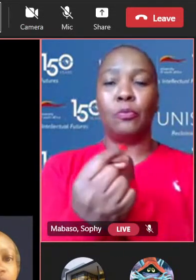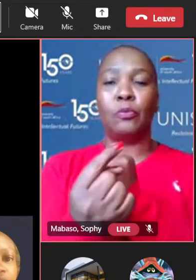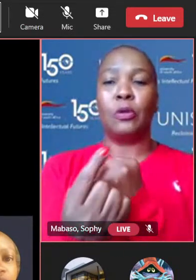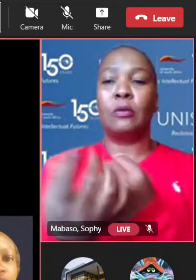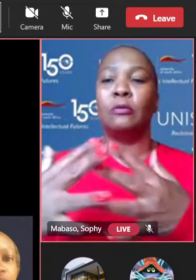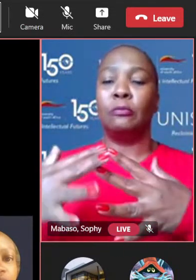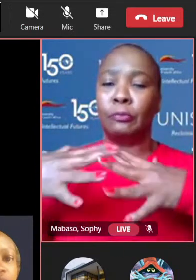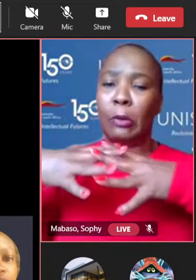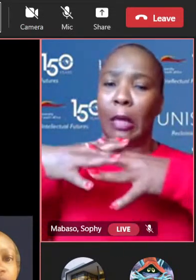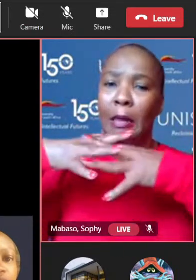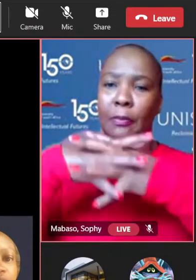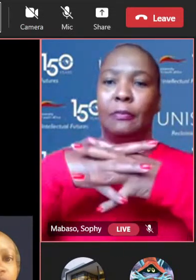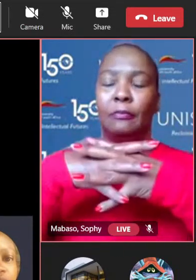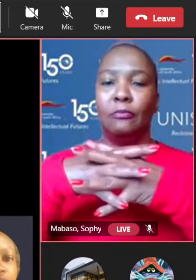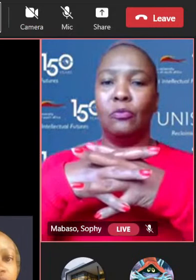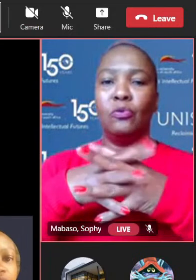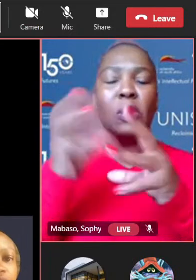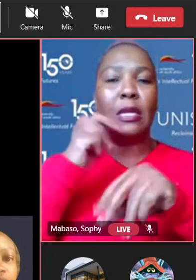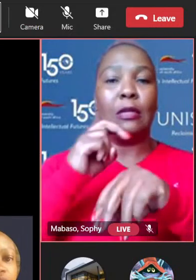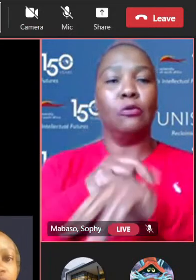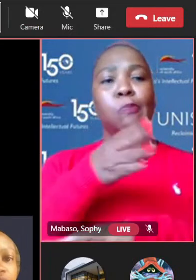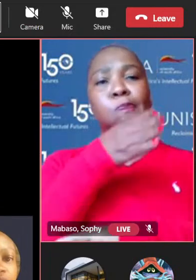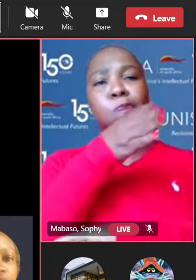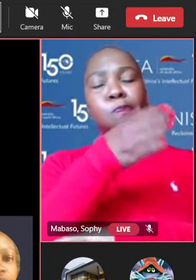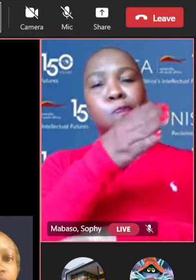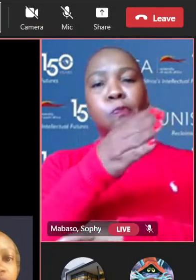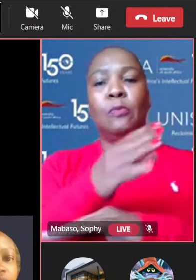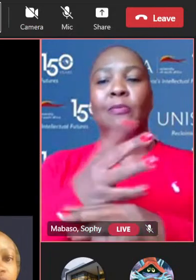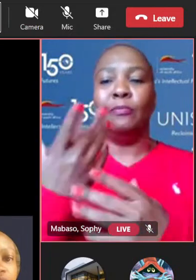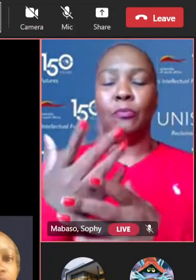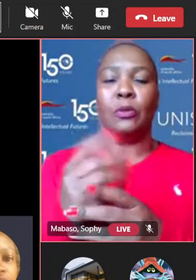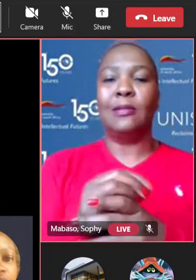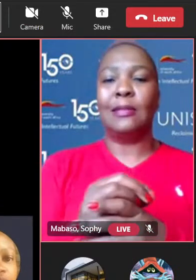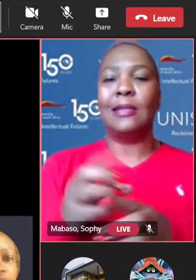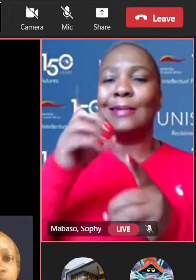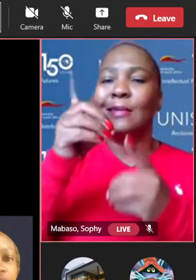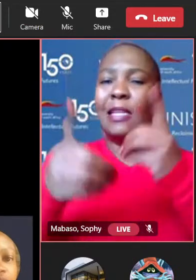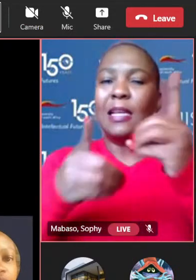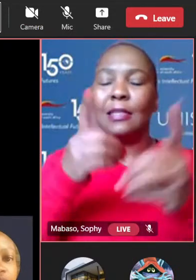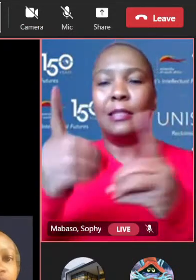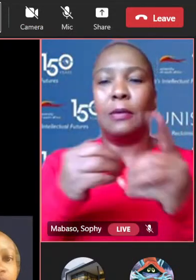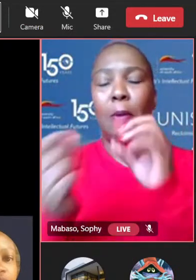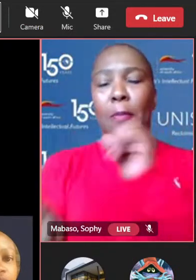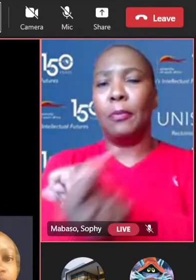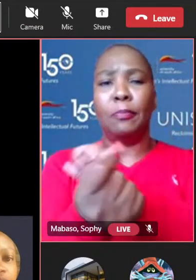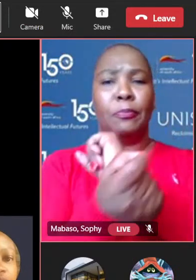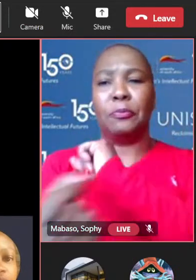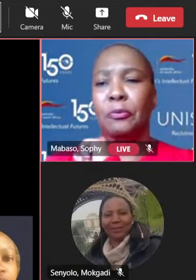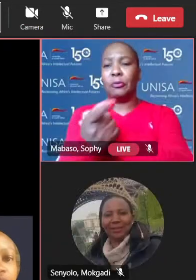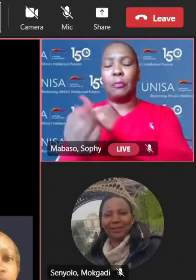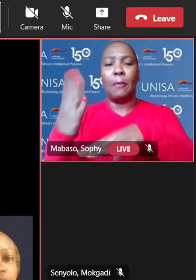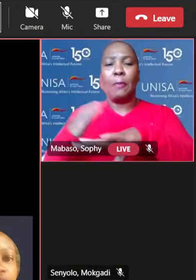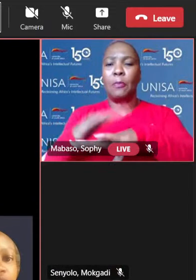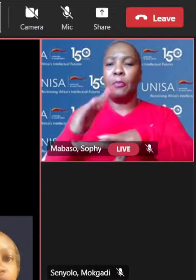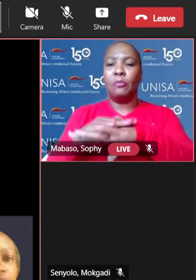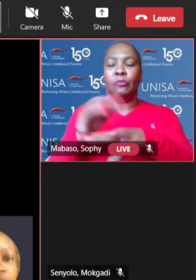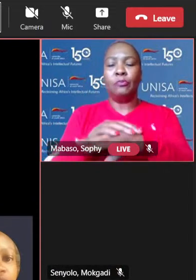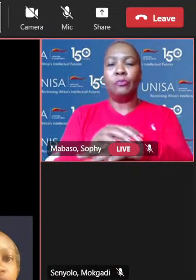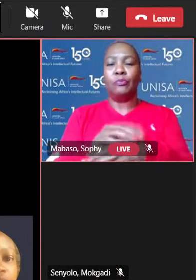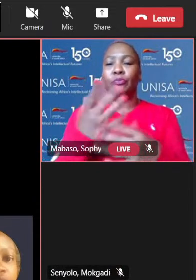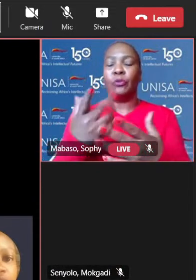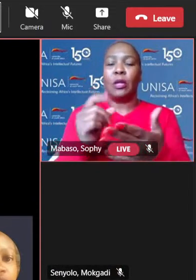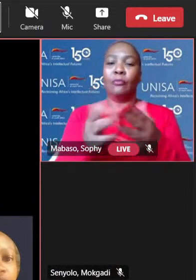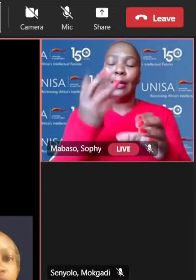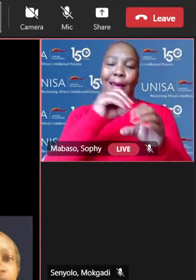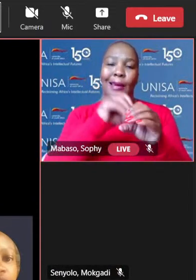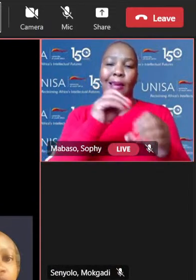necessarily have to be there. Discussions do take place, a lot does take place, and then you can log on at any time and